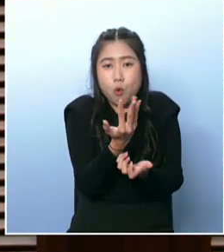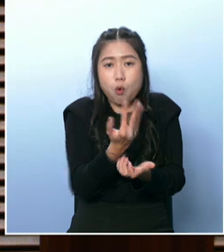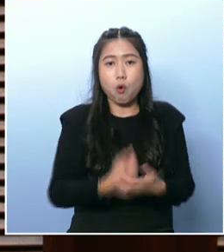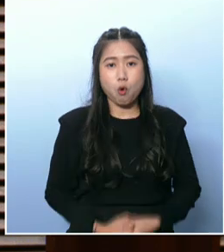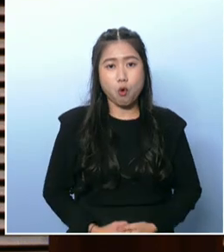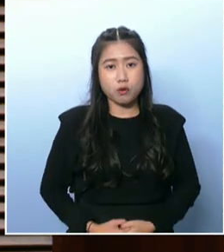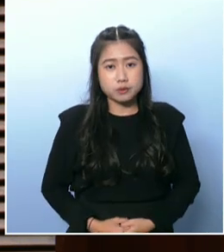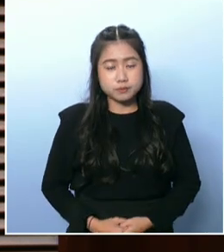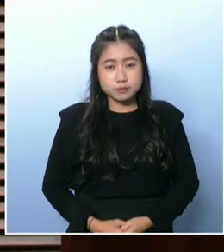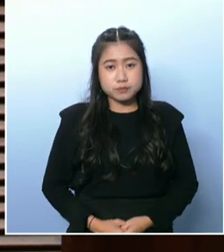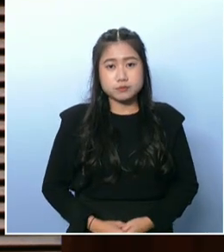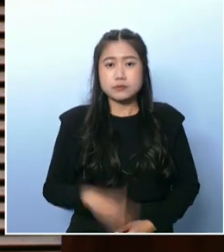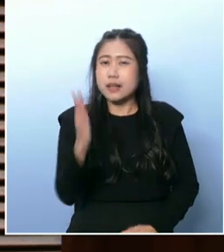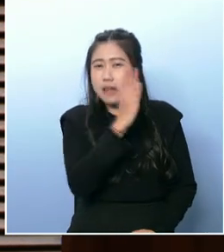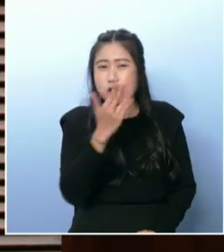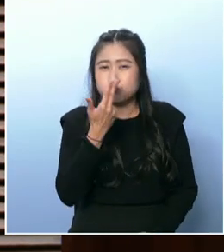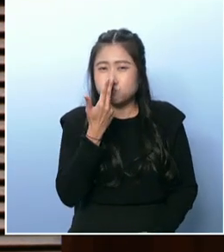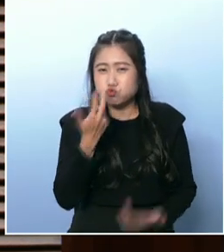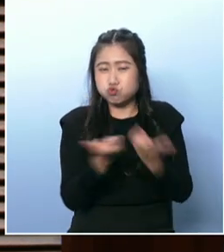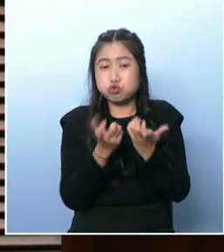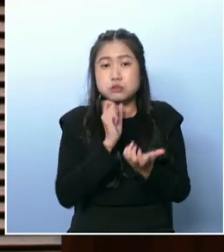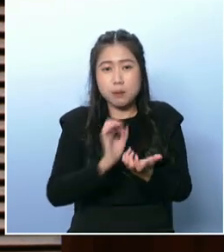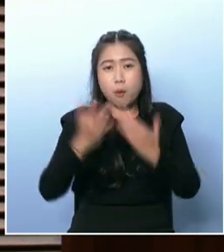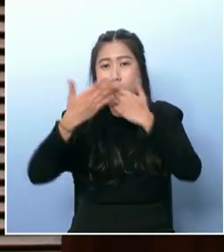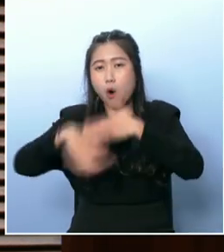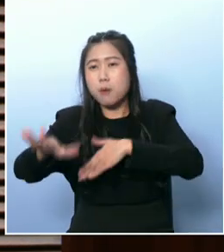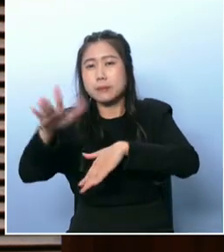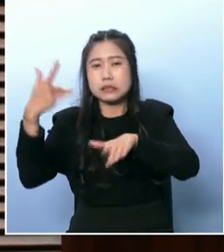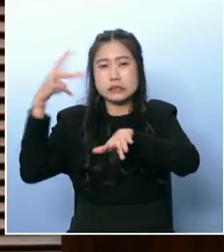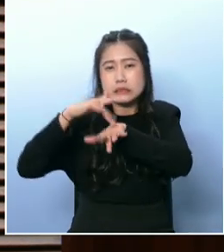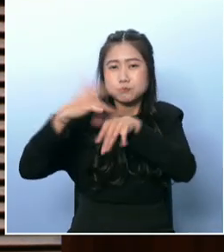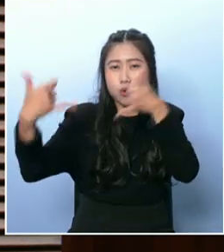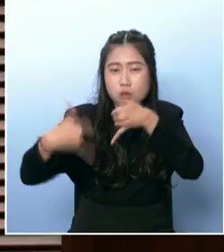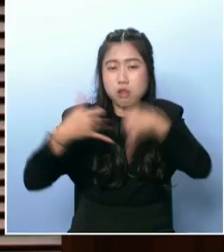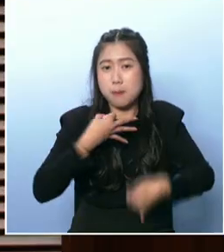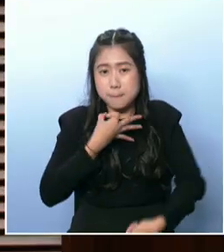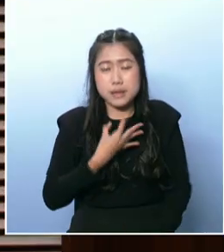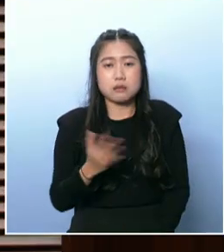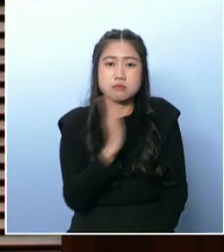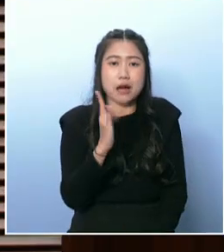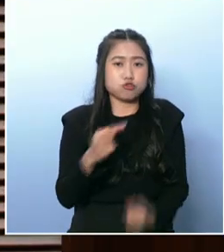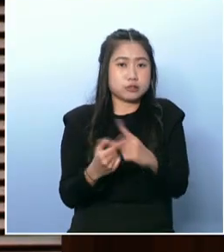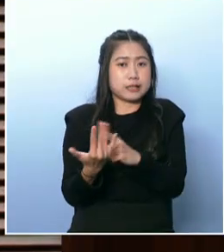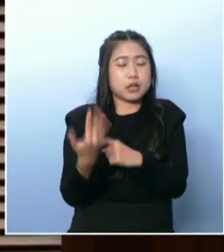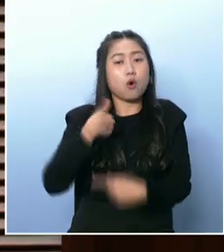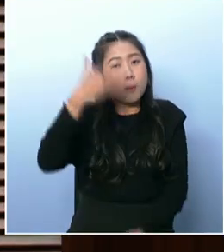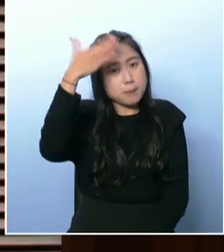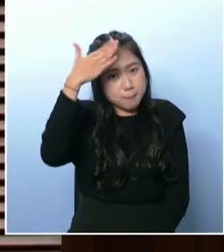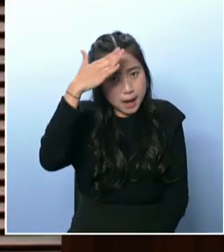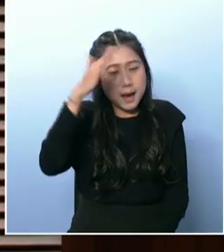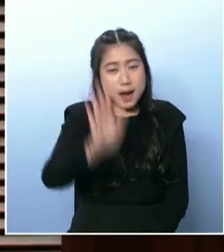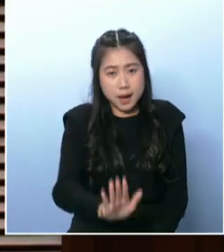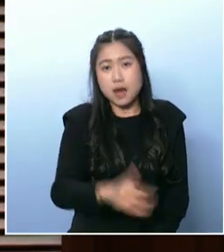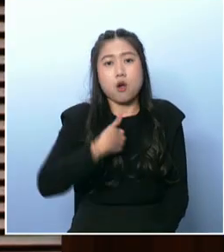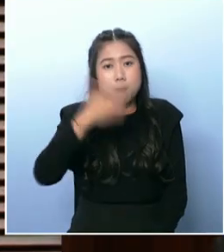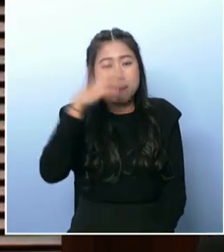are the current information there? Do you have a rough estimate? So how many PWDs are out